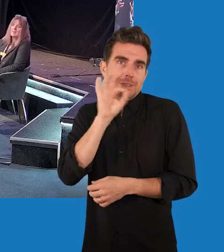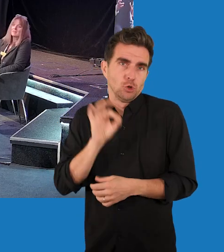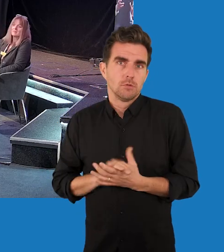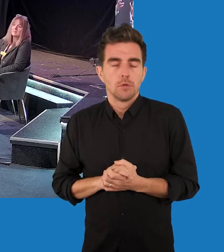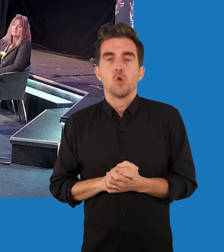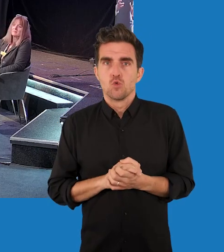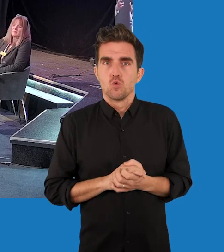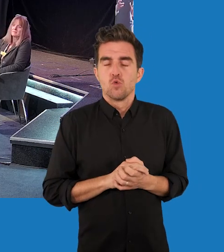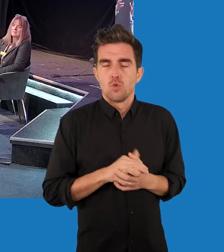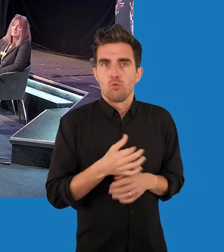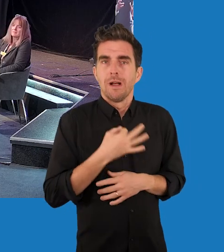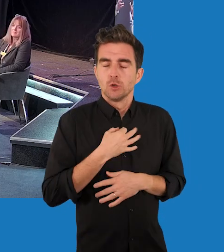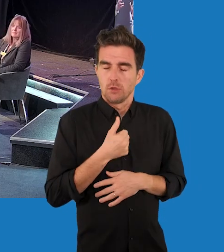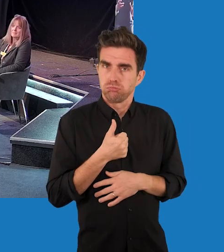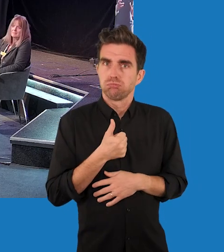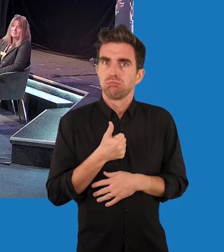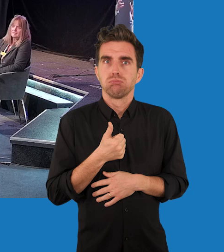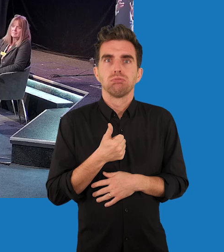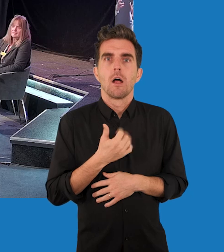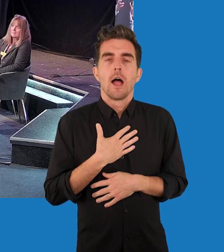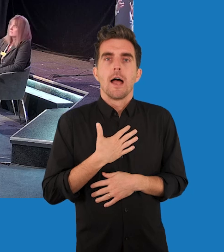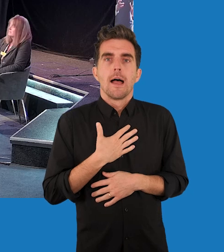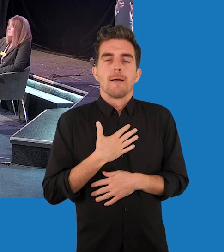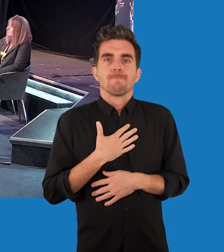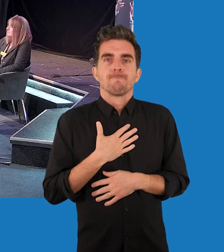That would be my question. Fantastic. So it's a big question. Absolutely fantastic